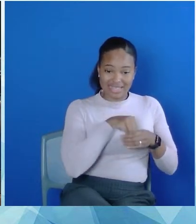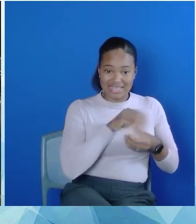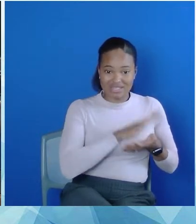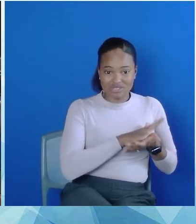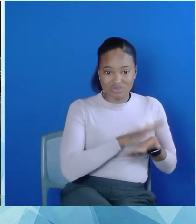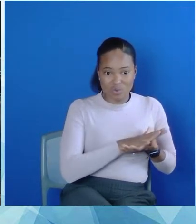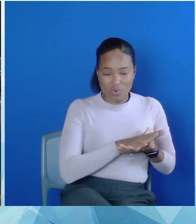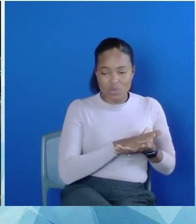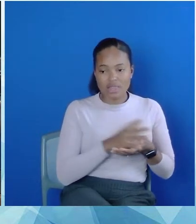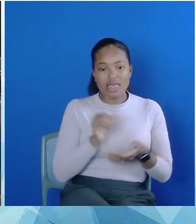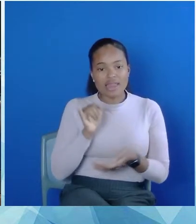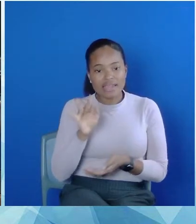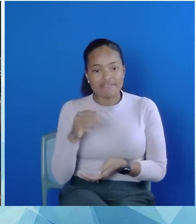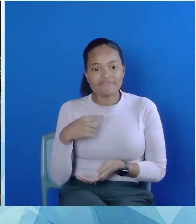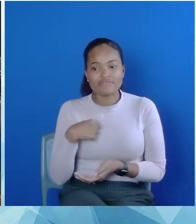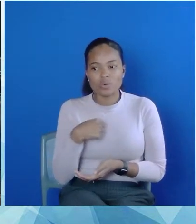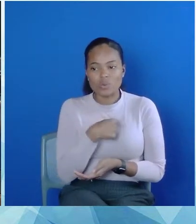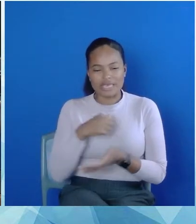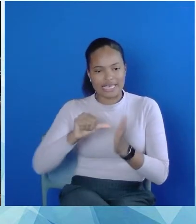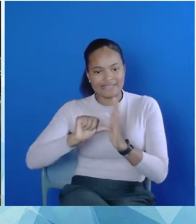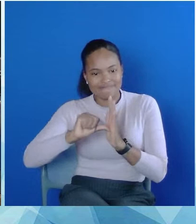within their school day,